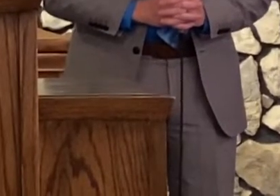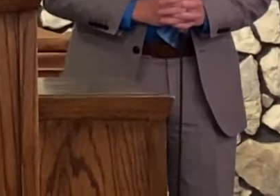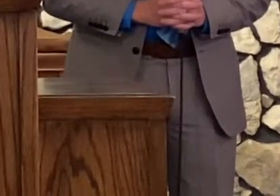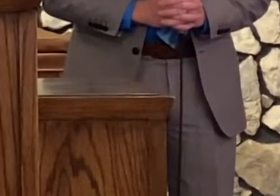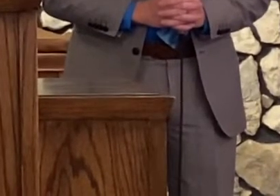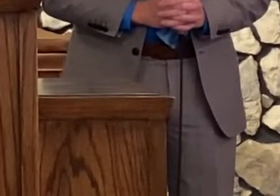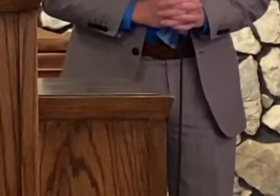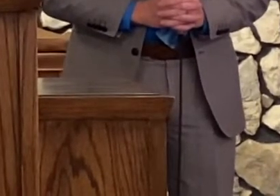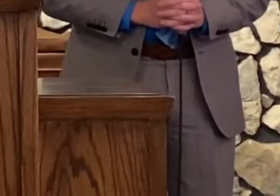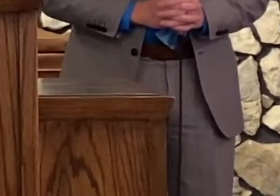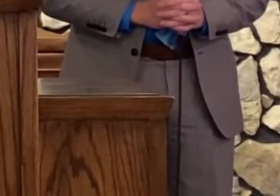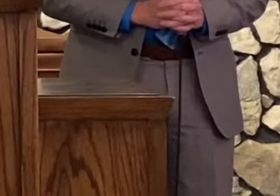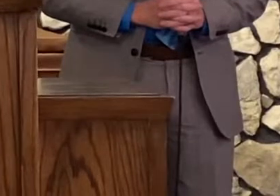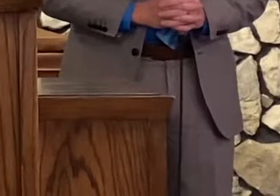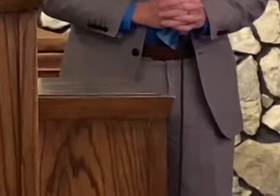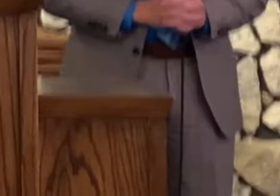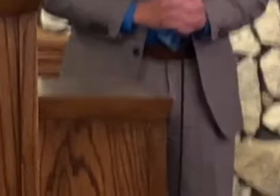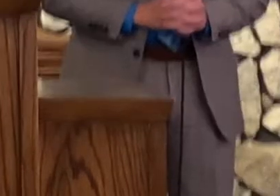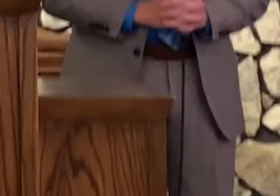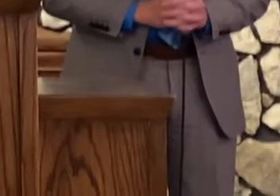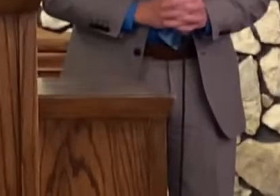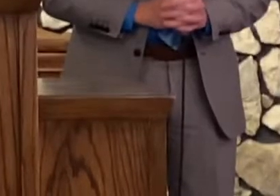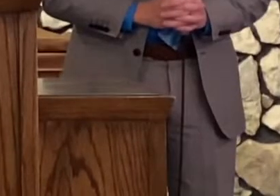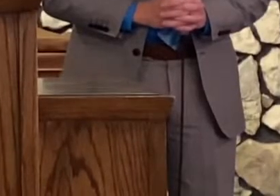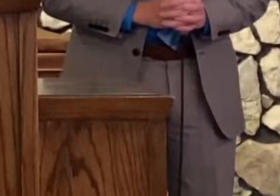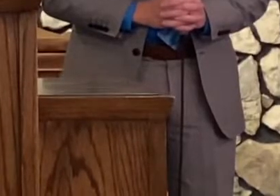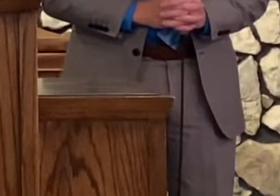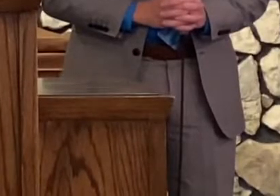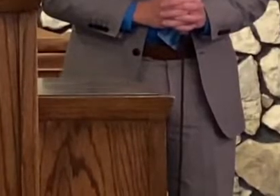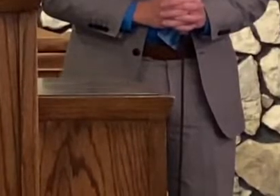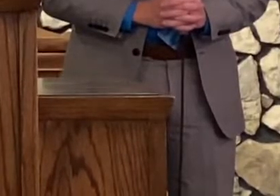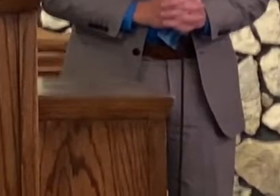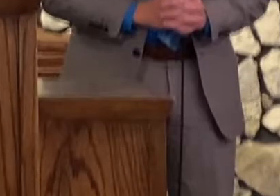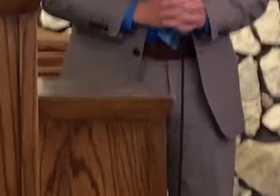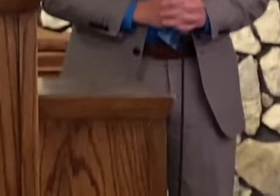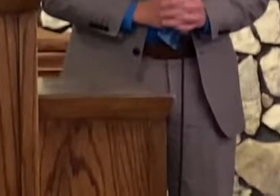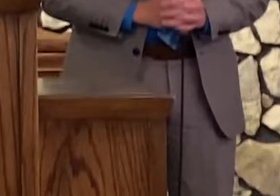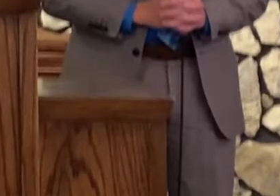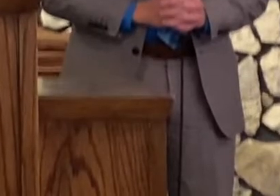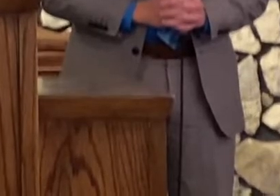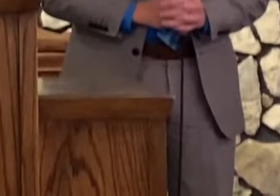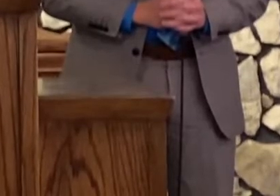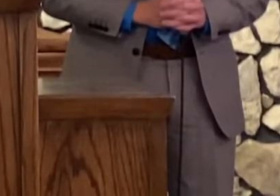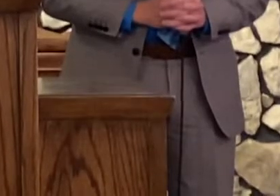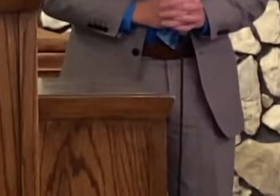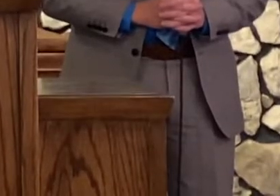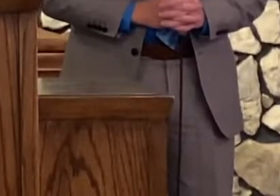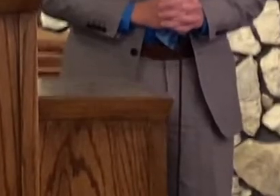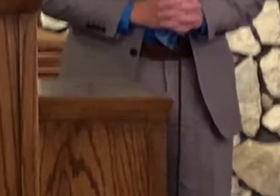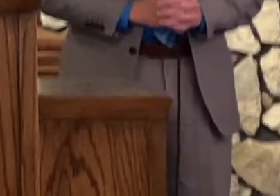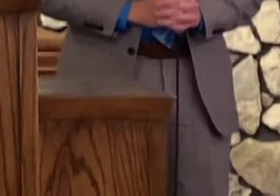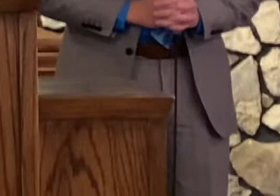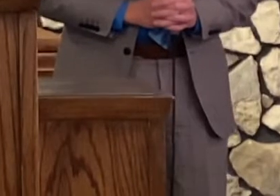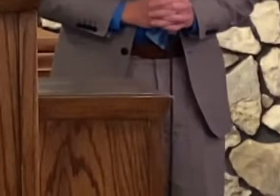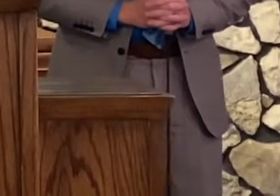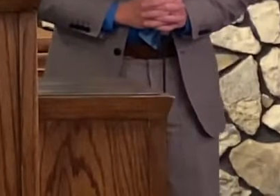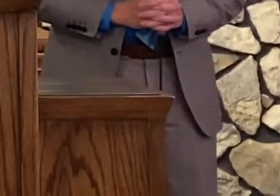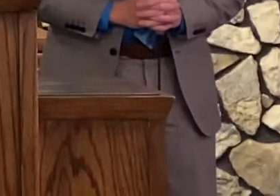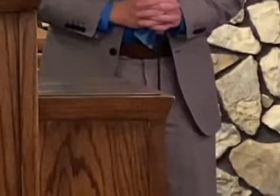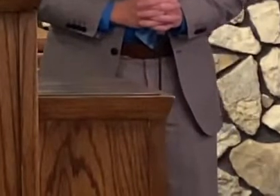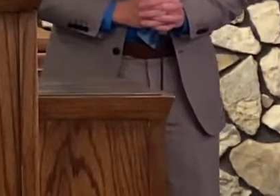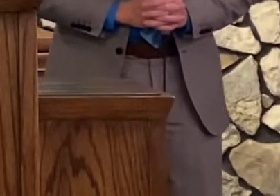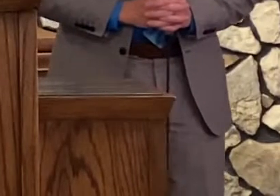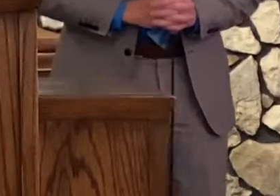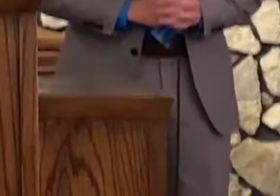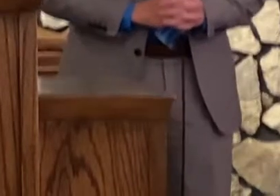we are. When I was reading of Jesus and his miracles, that he performed it as he was